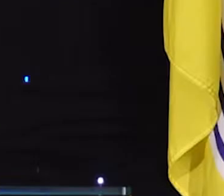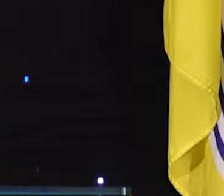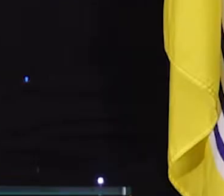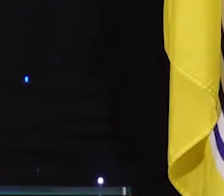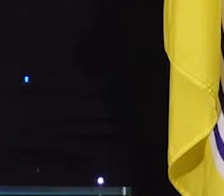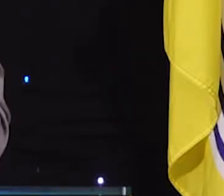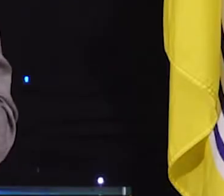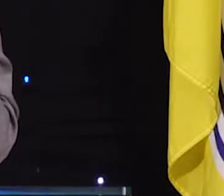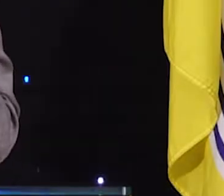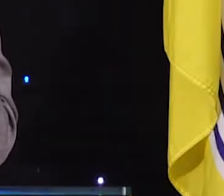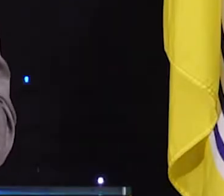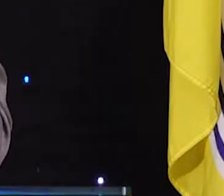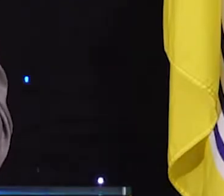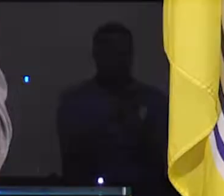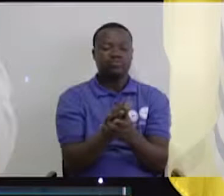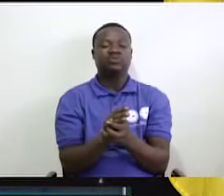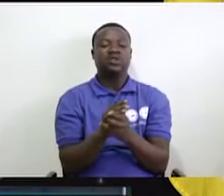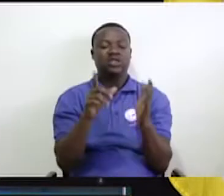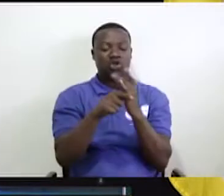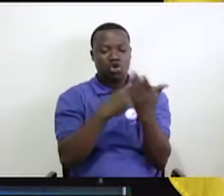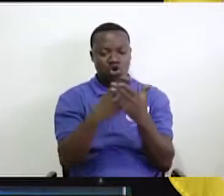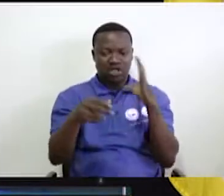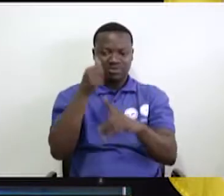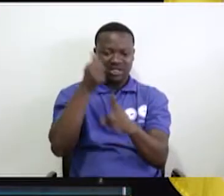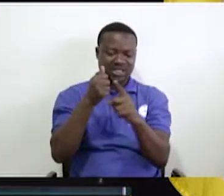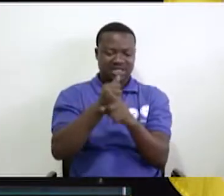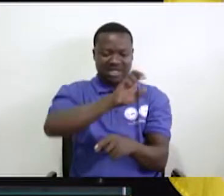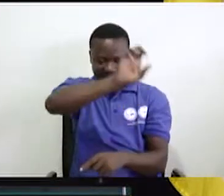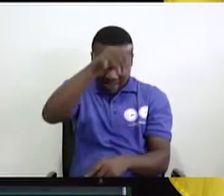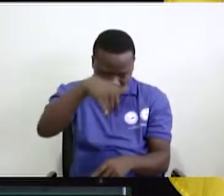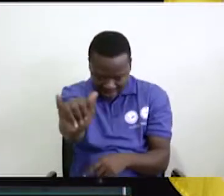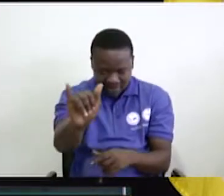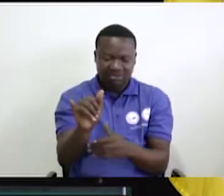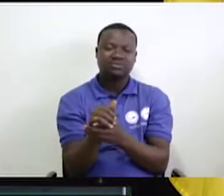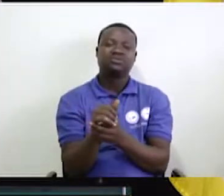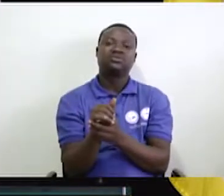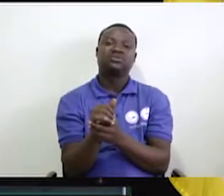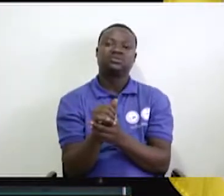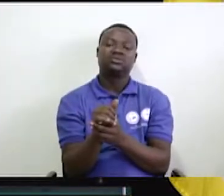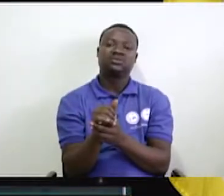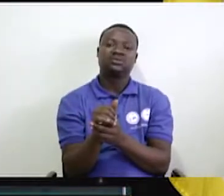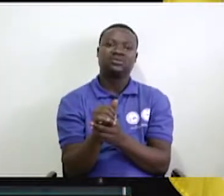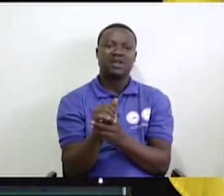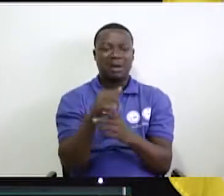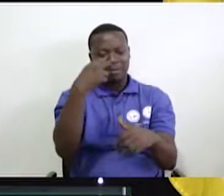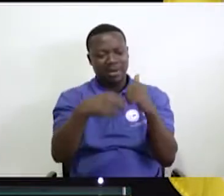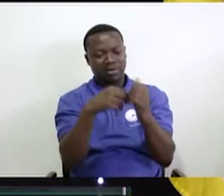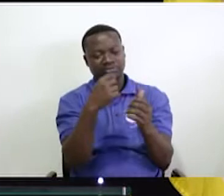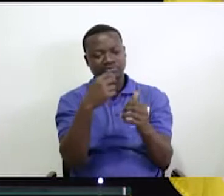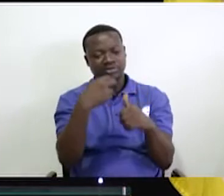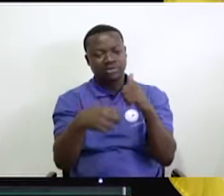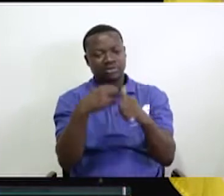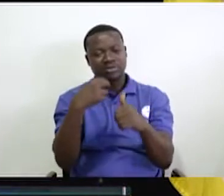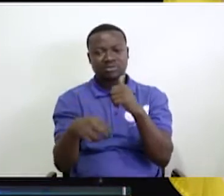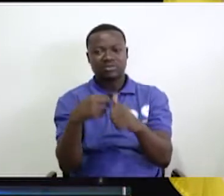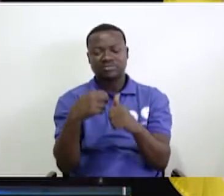It is a promise. And the Holy Spirit is eternal. The problem is the Holy Spirit is not